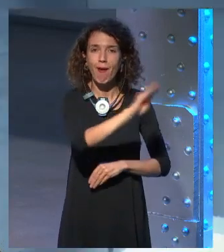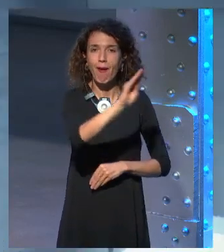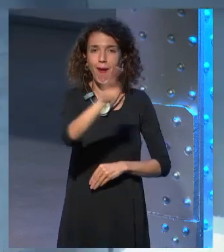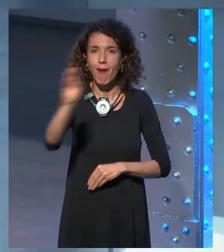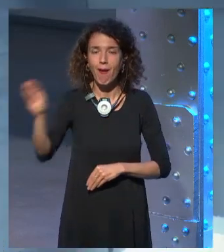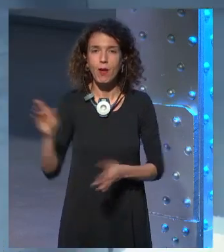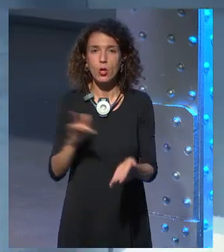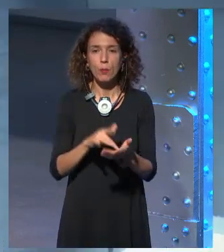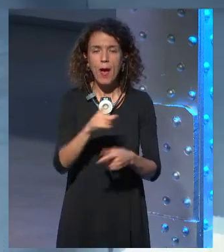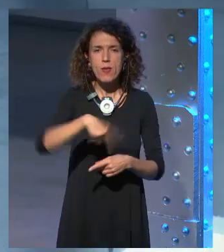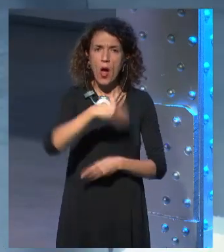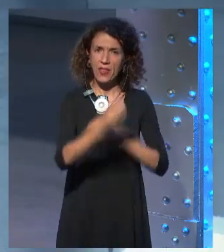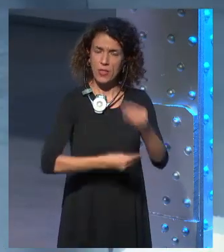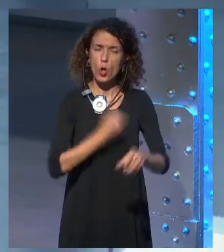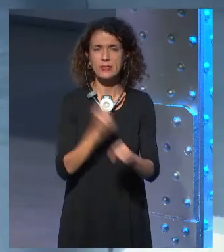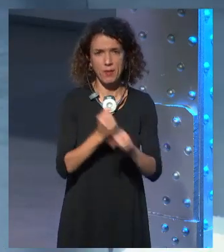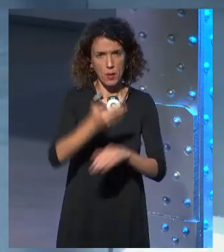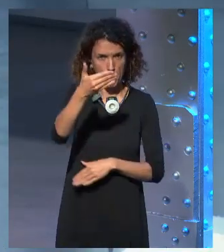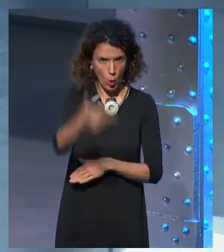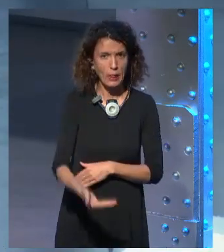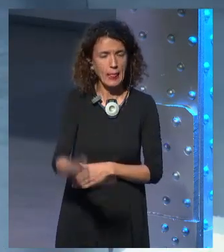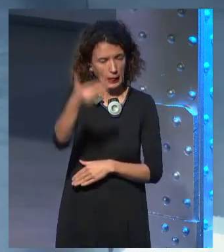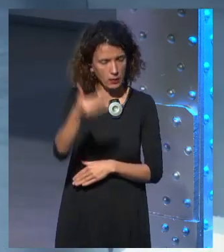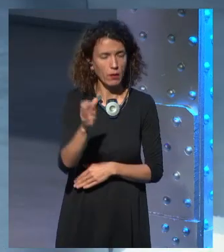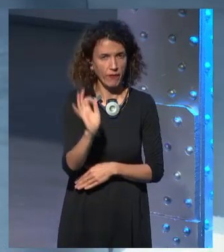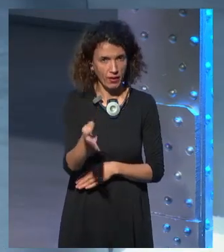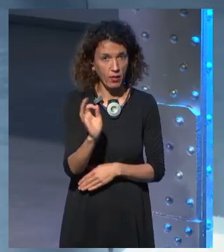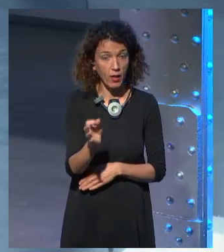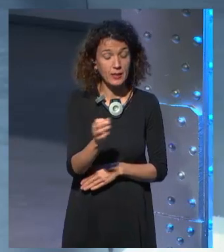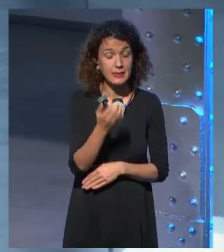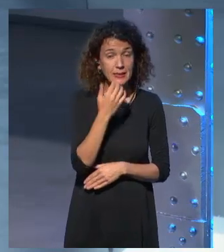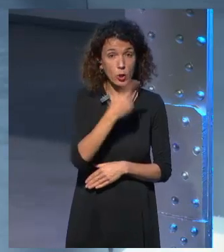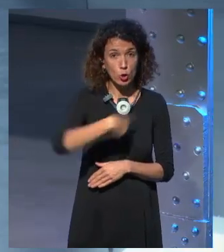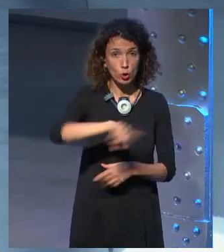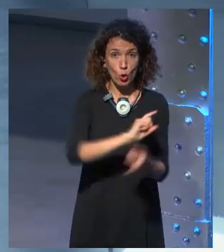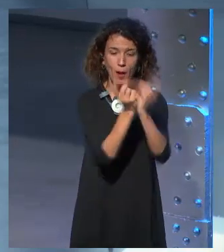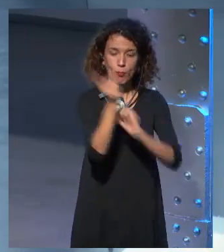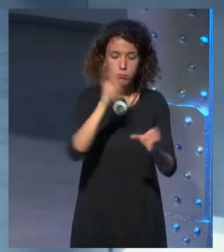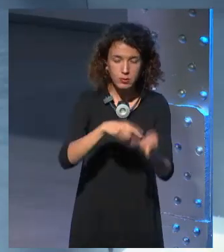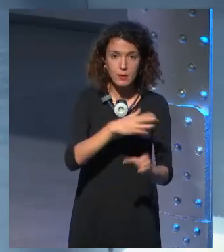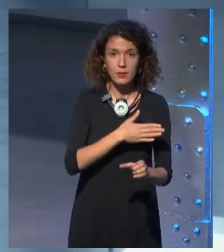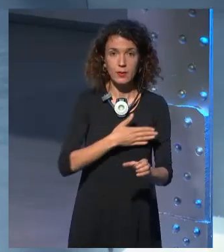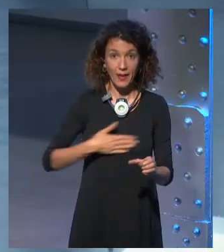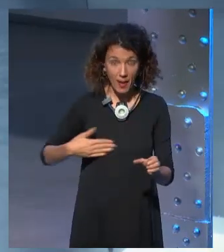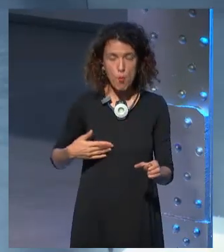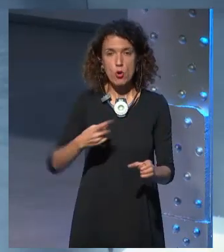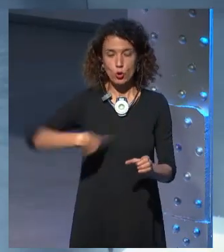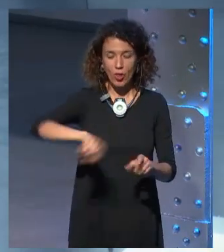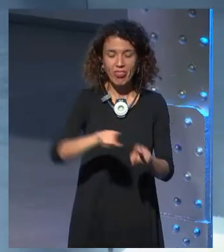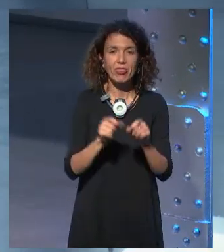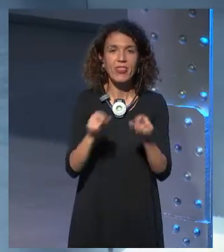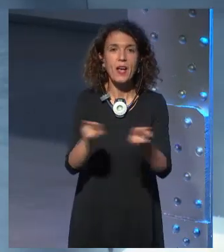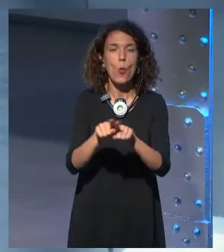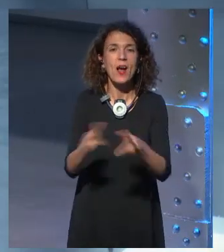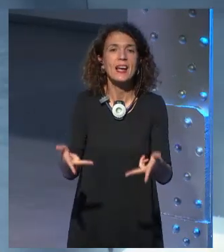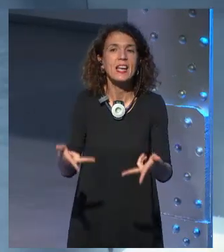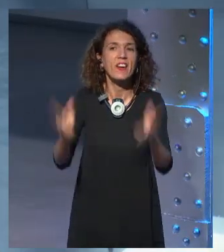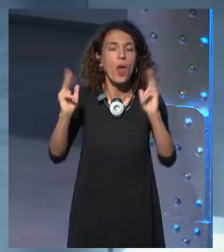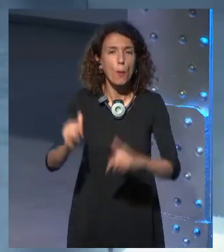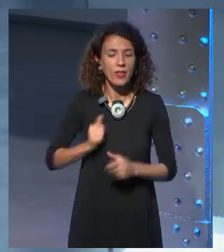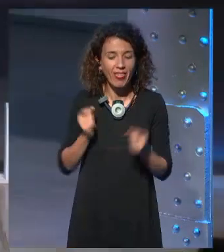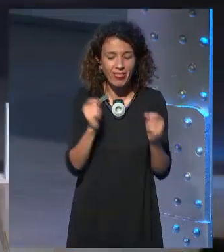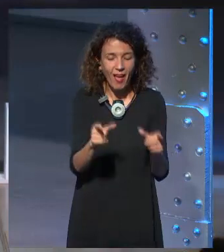And so if we want them to be a part of this shift, we've got to free them up and give them the opportunities and the resources to do it and not